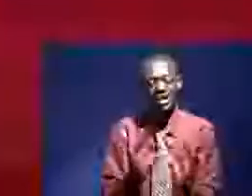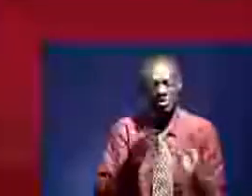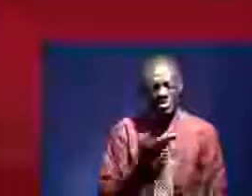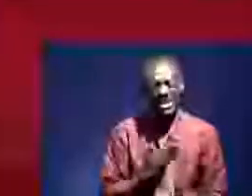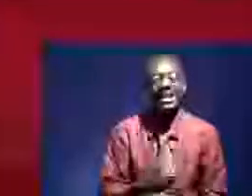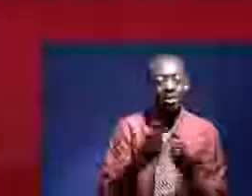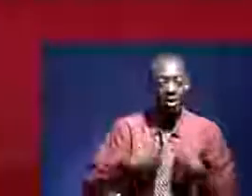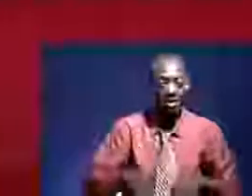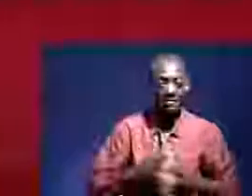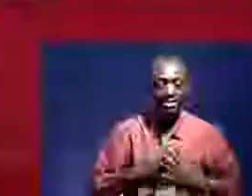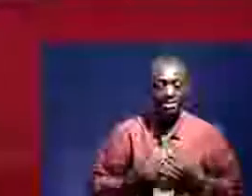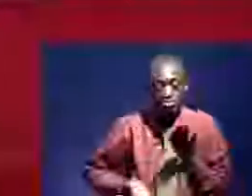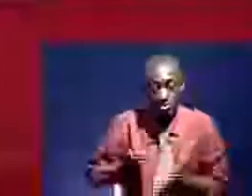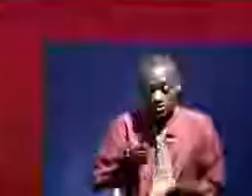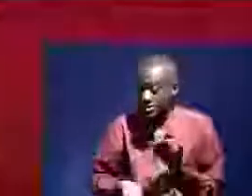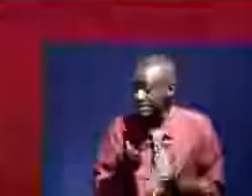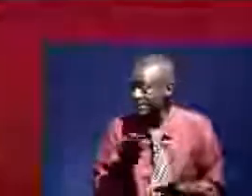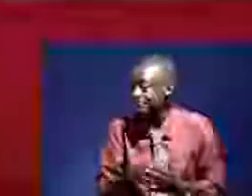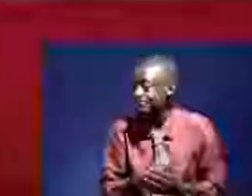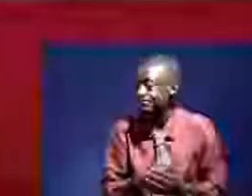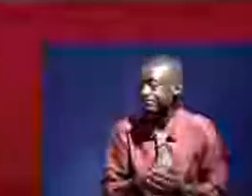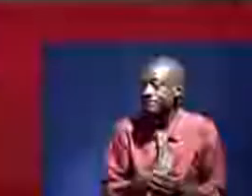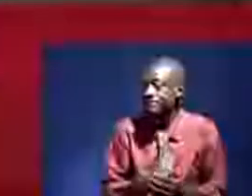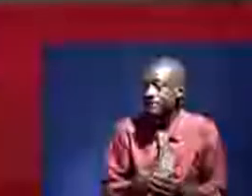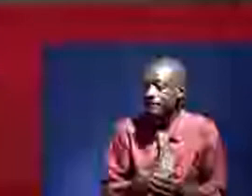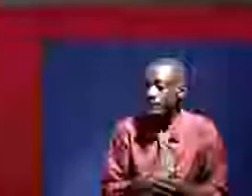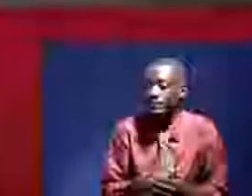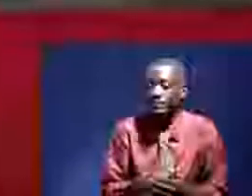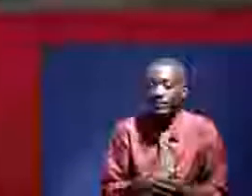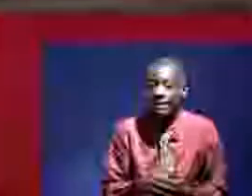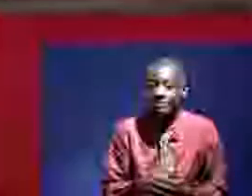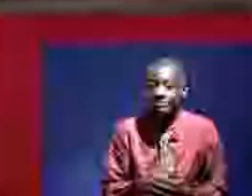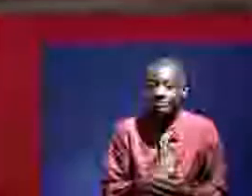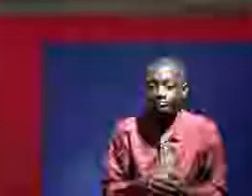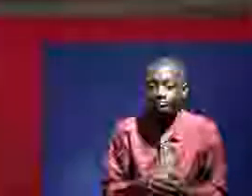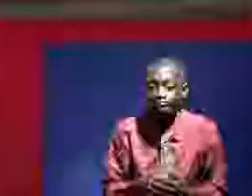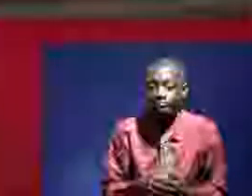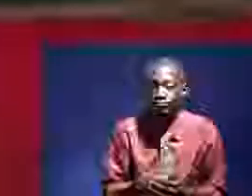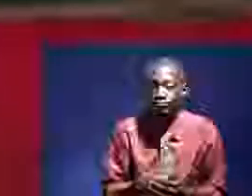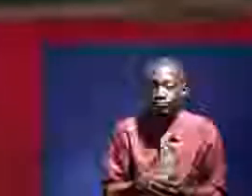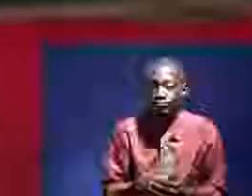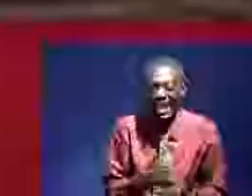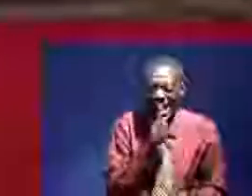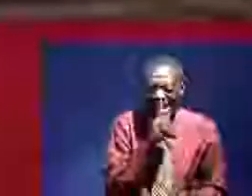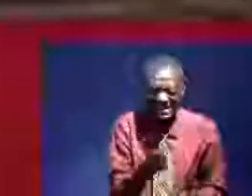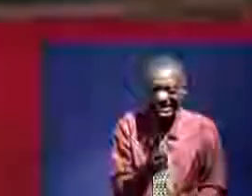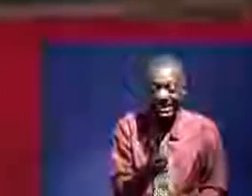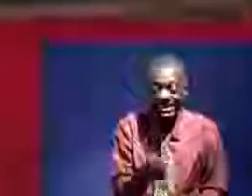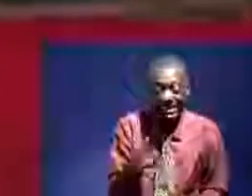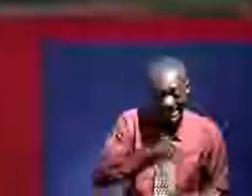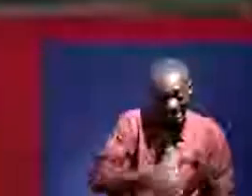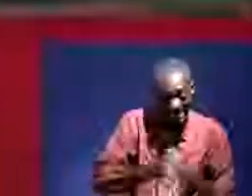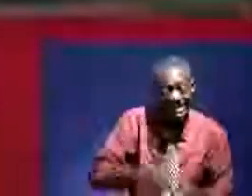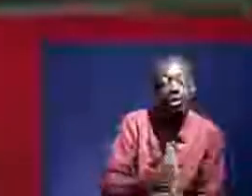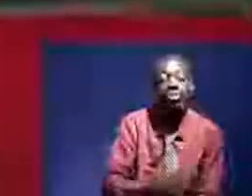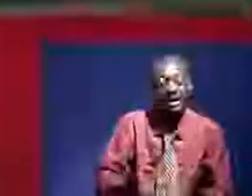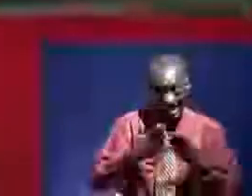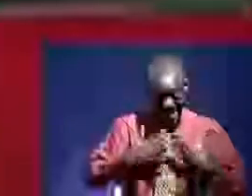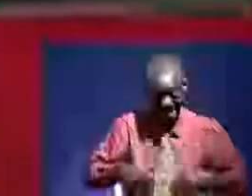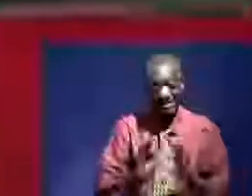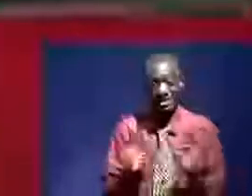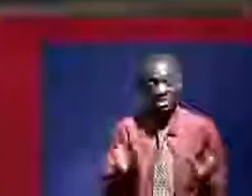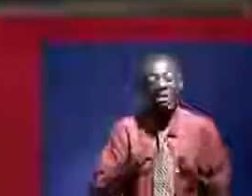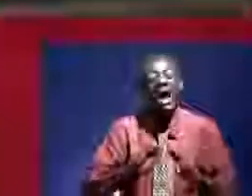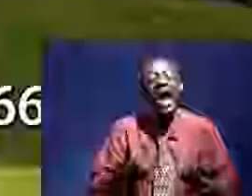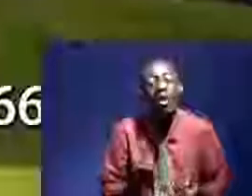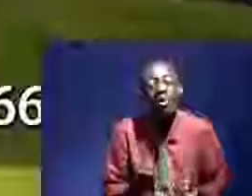na ustawi. And it can either contribute to sickness or health. Tahadhari tu ni kwamba inaweza ikachangia kuwa na afya njema au